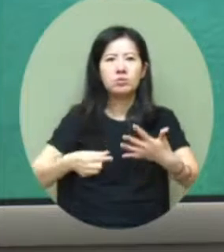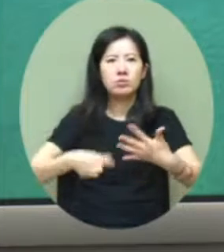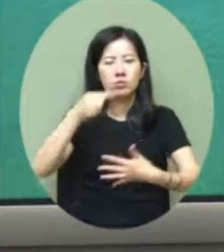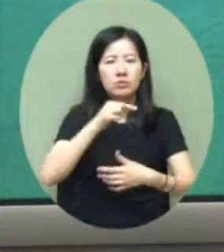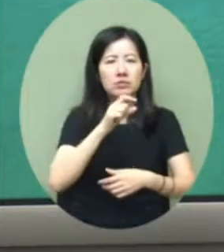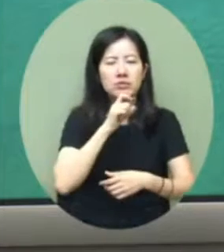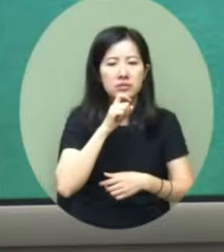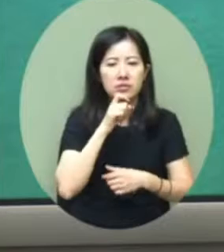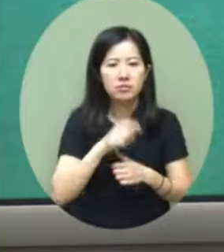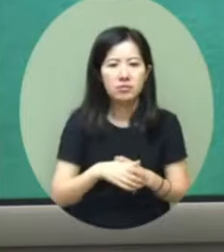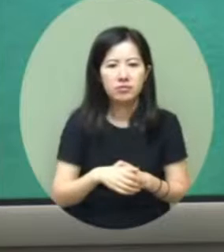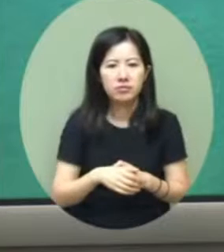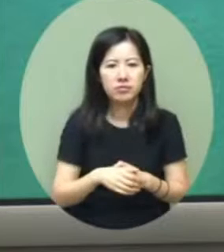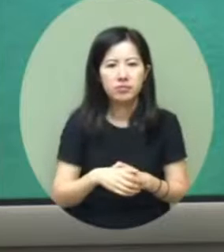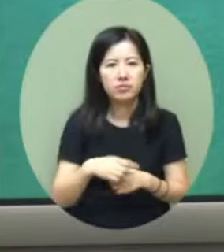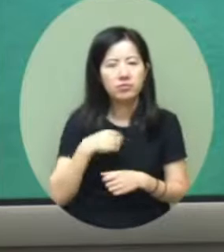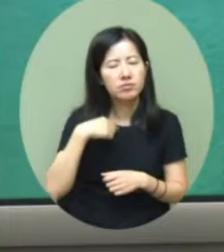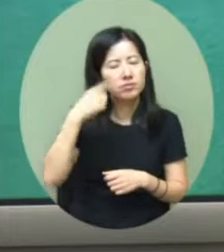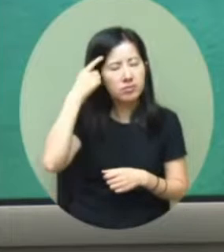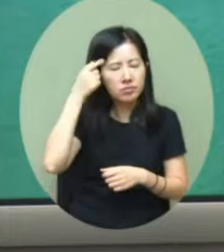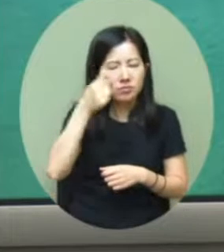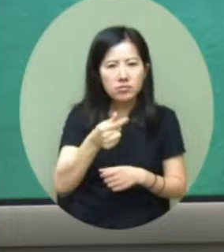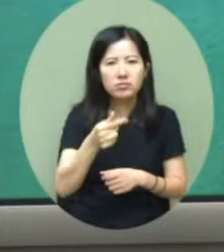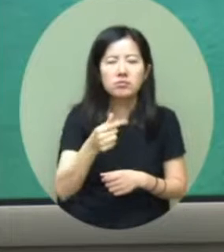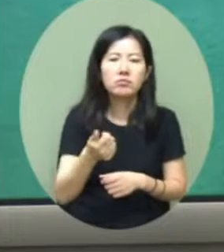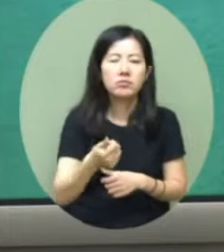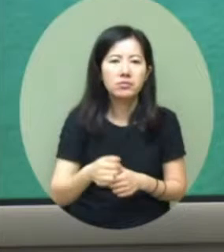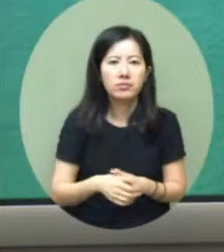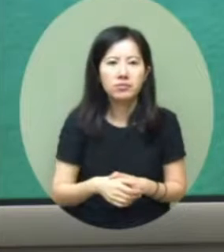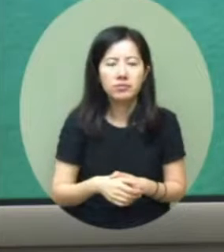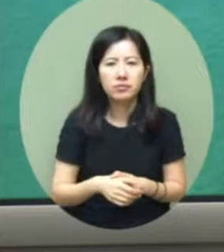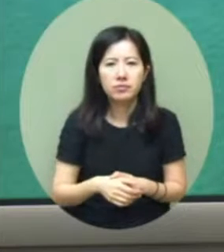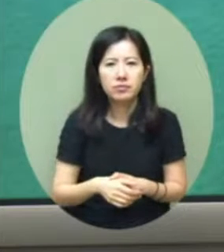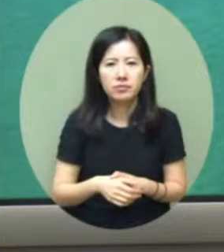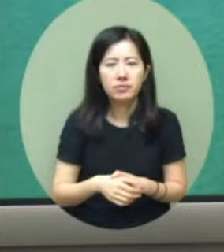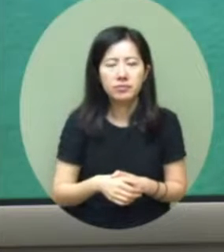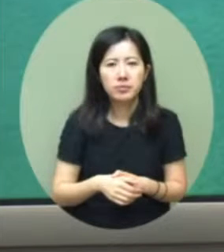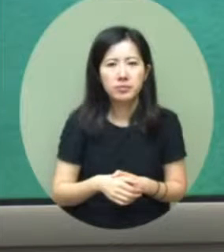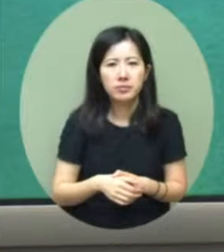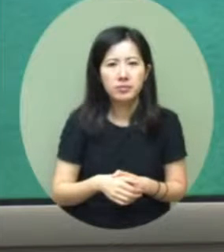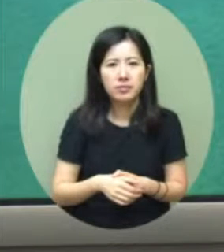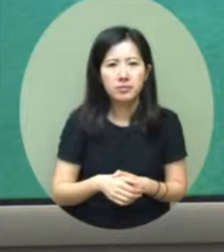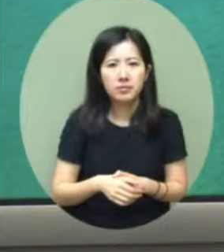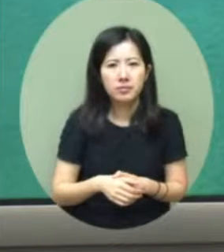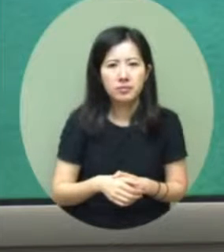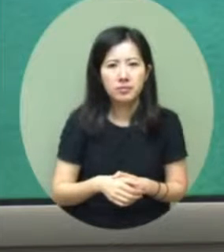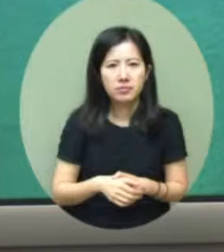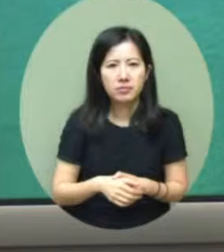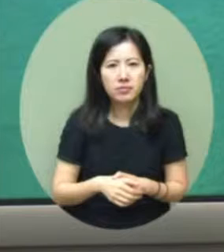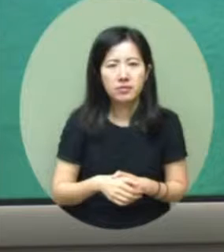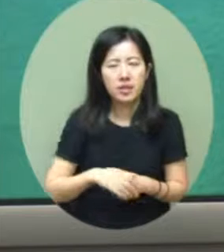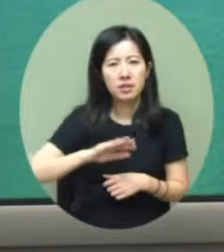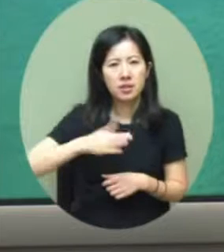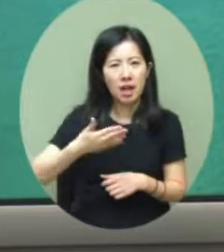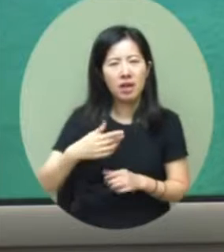I think there is an improvement when it comes to dissemination of information.